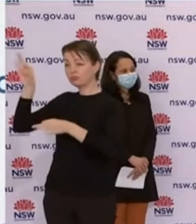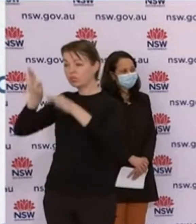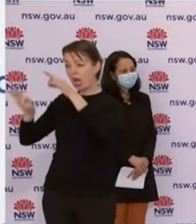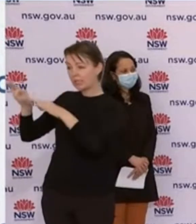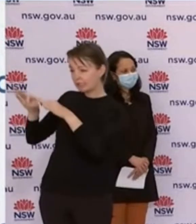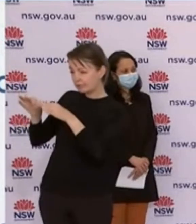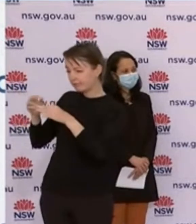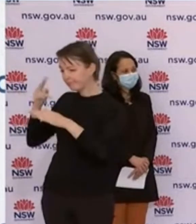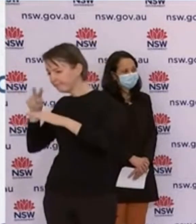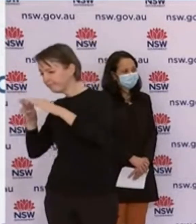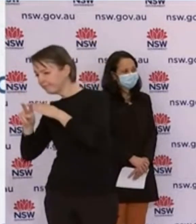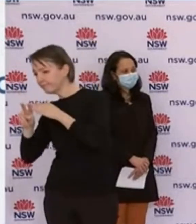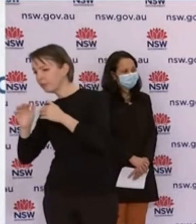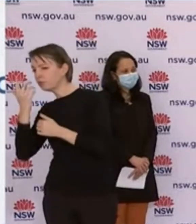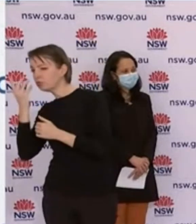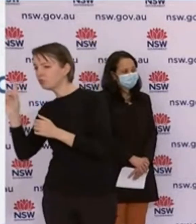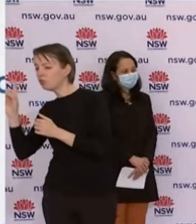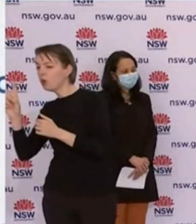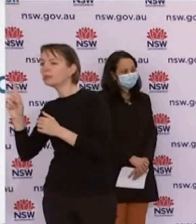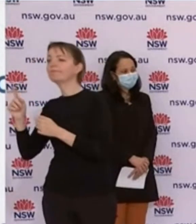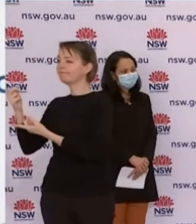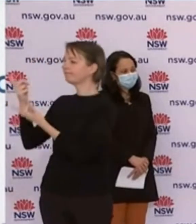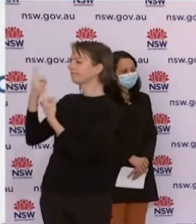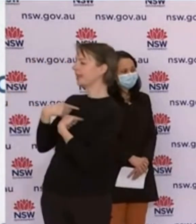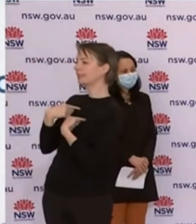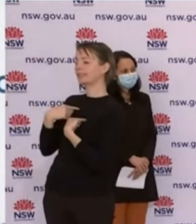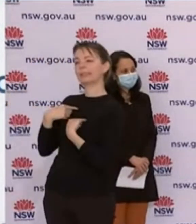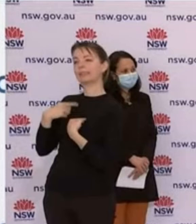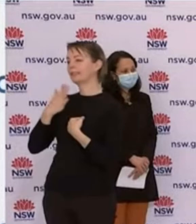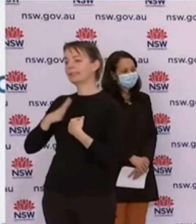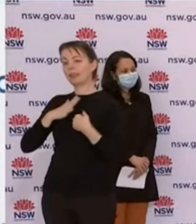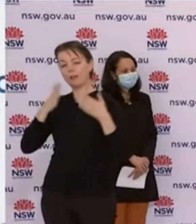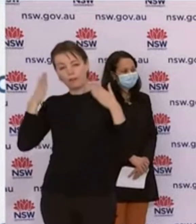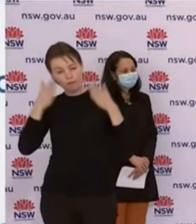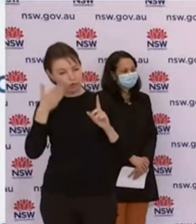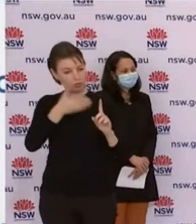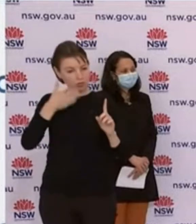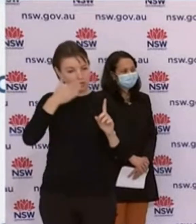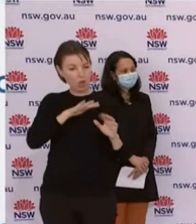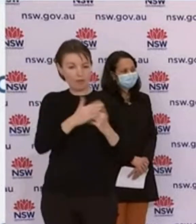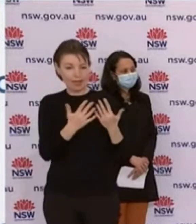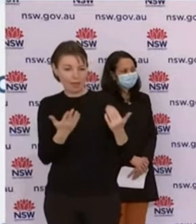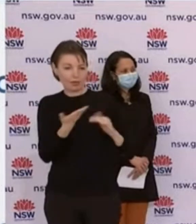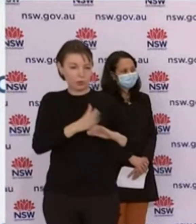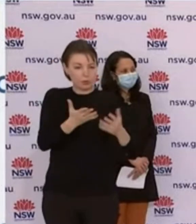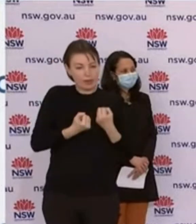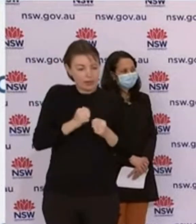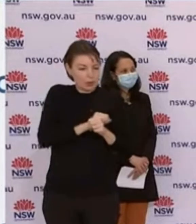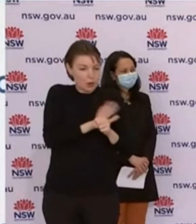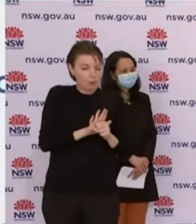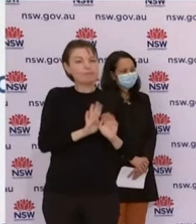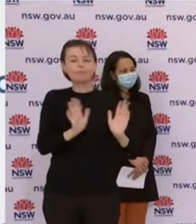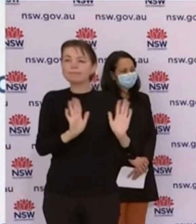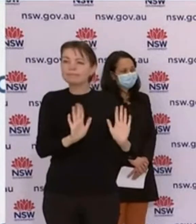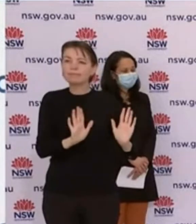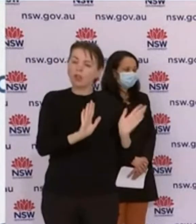you don't even need to focus on the number of cases so much, but really the rates of hospitalisation. And we're starting to make that mind shift or mind change in New